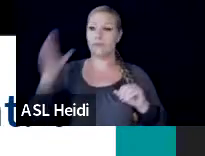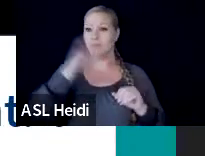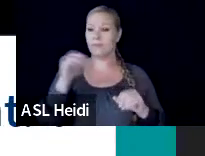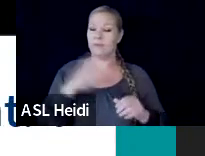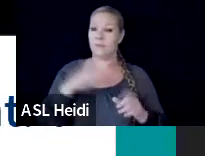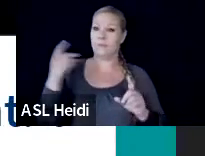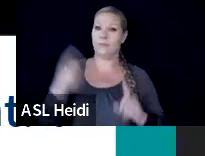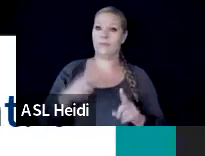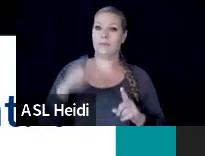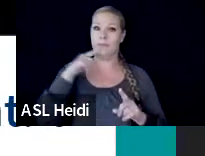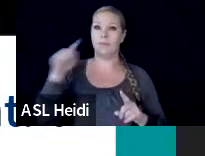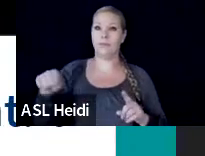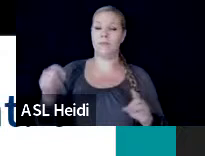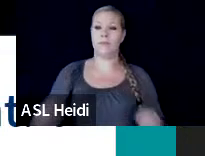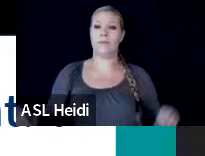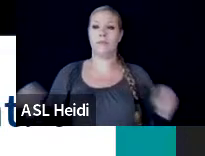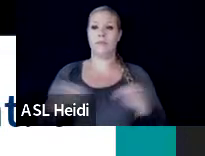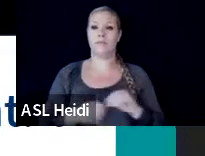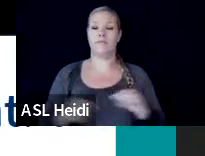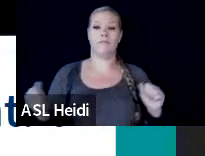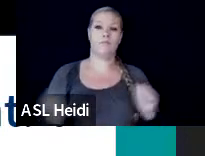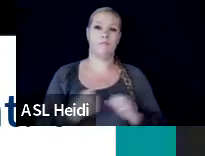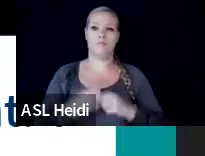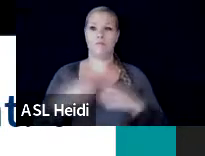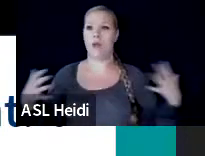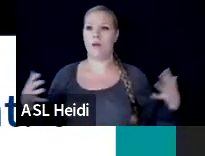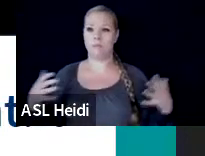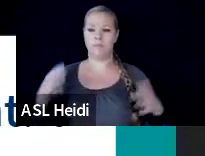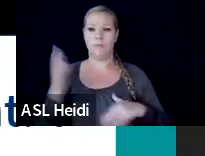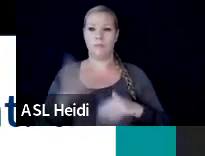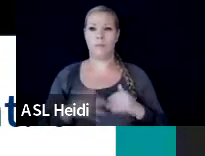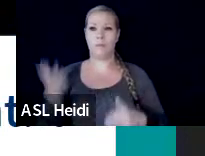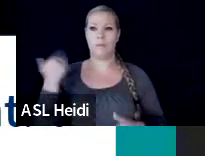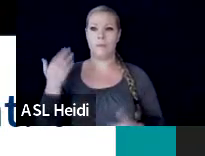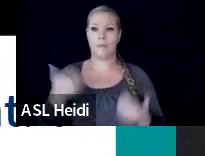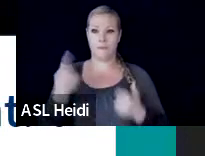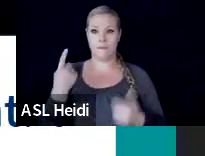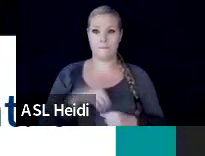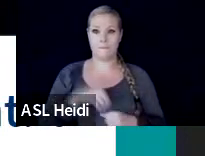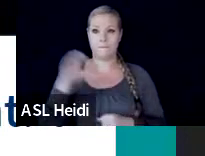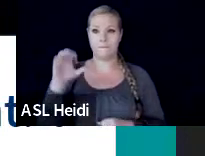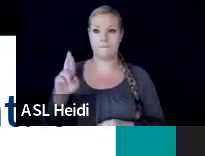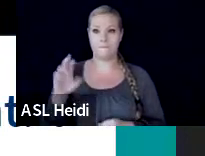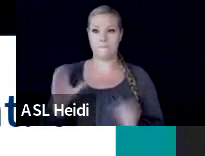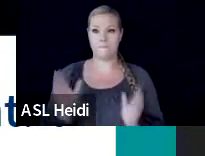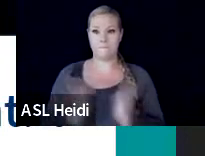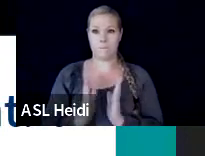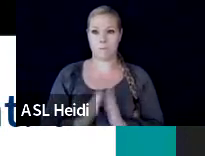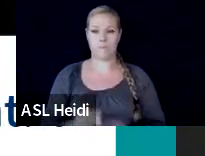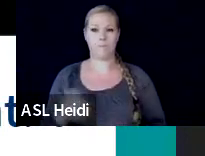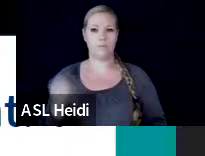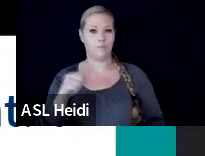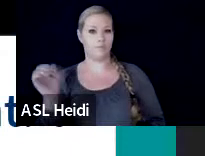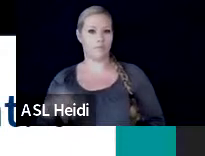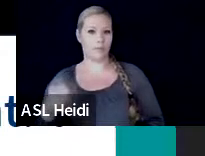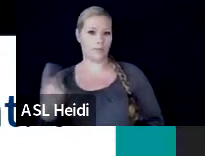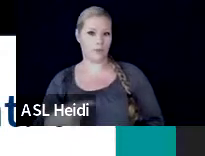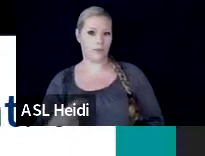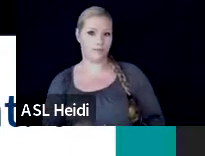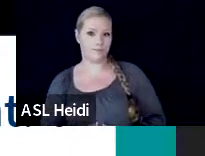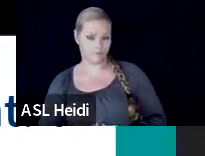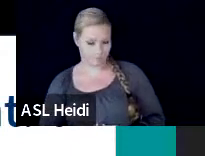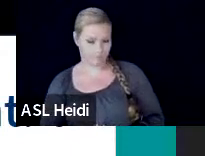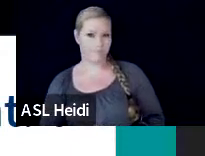substantial approach than what existed under the CRC. That's the idea for sure. Okay. Thank